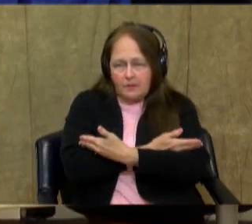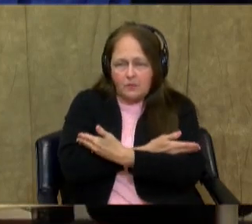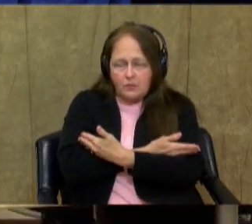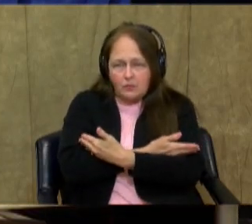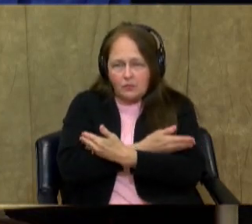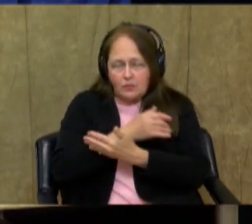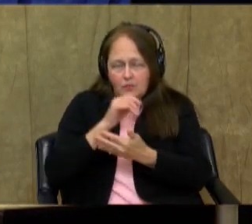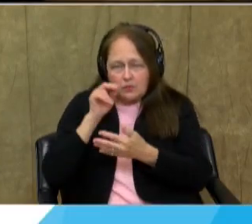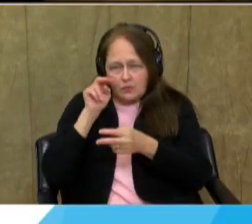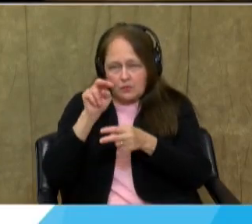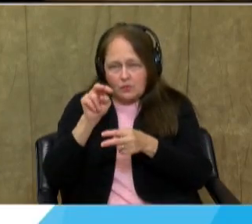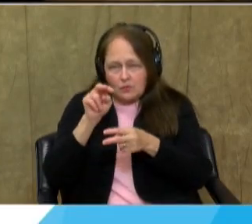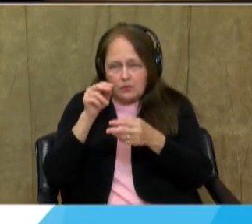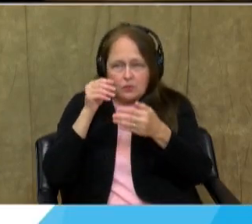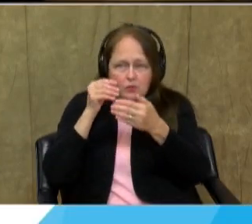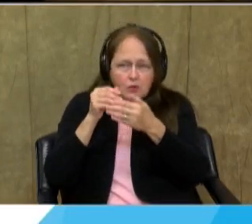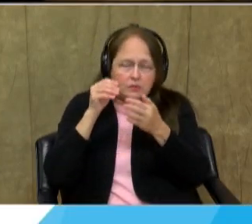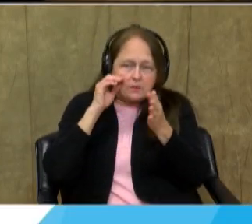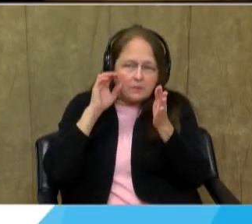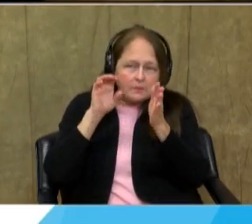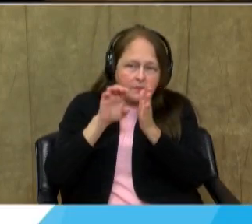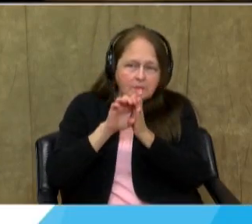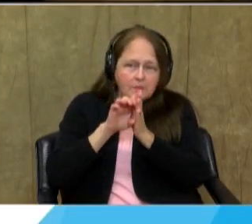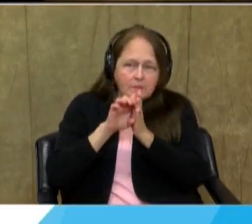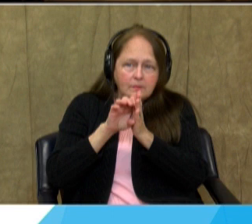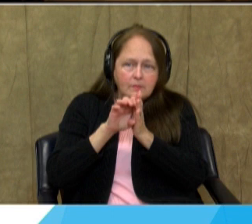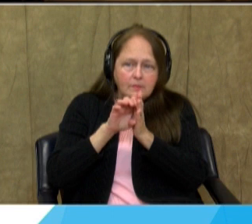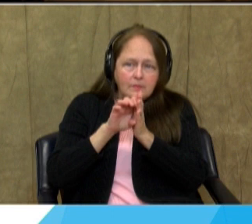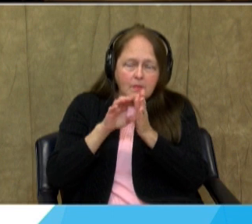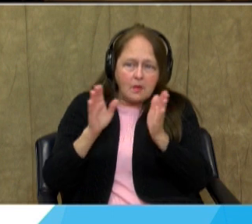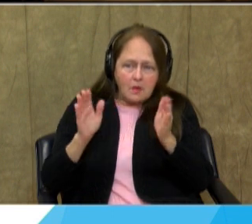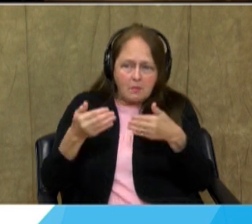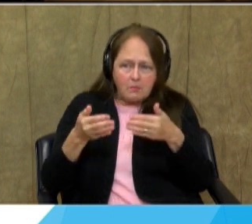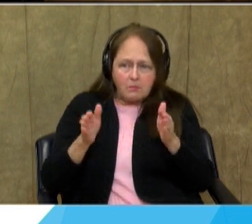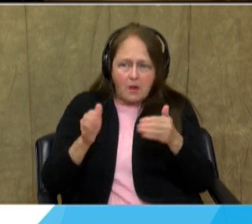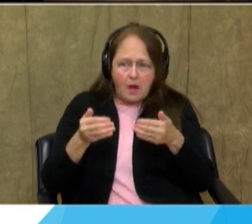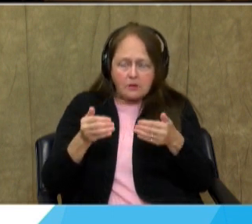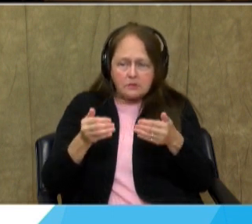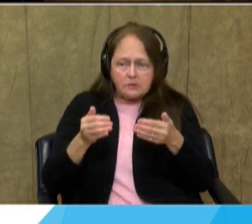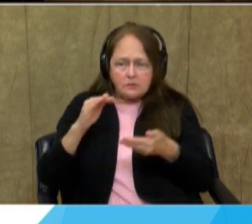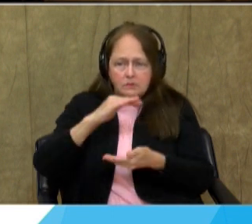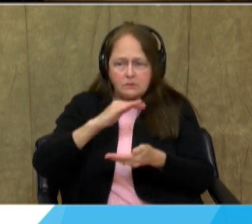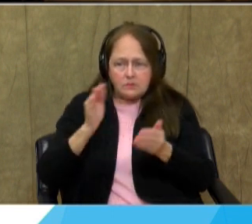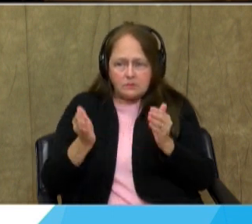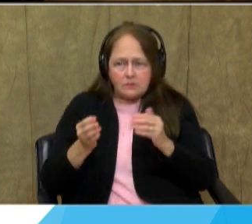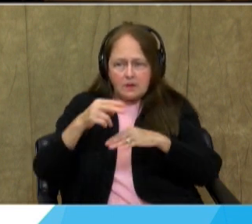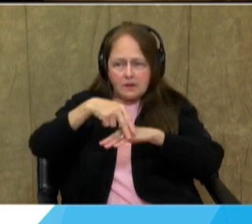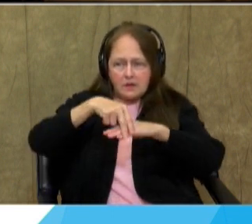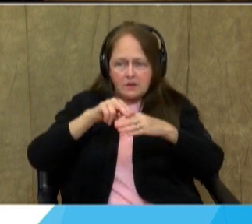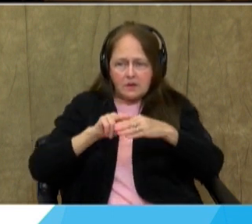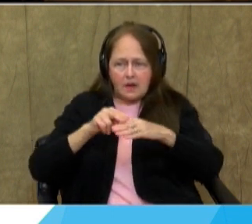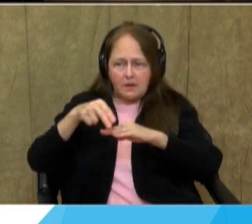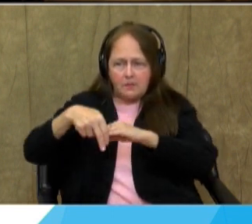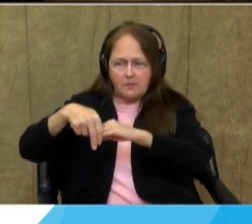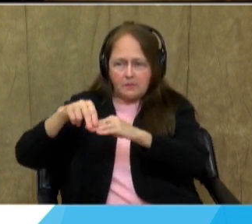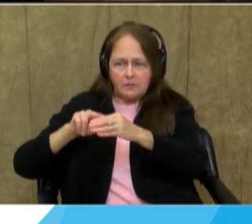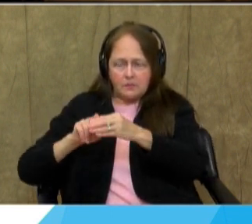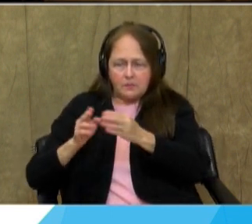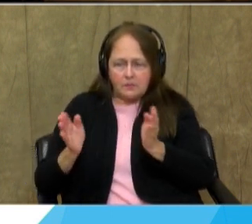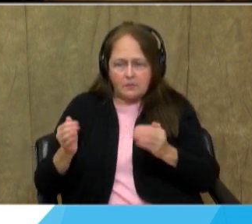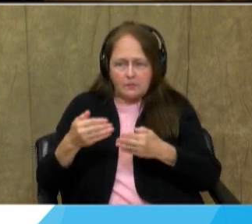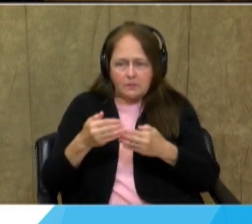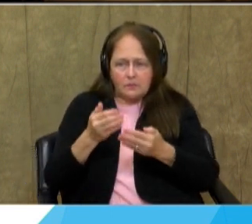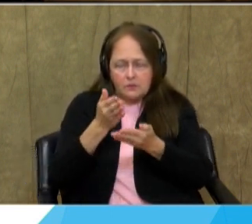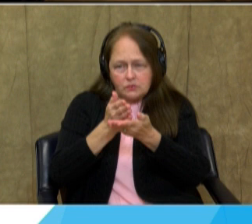Now look closer into the picture. I see boxes. I see tape on those boxes, some of them. Some